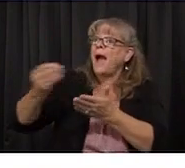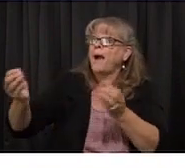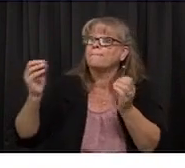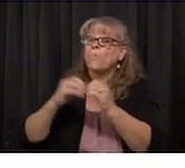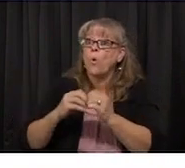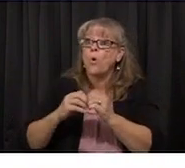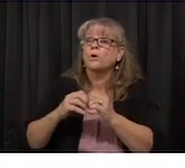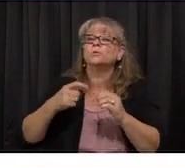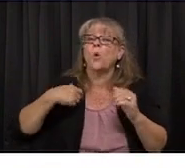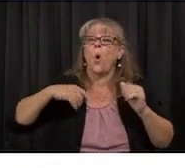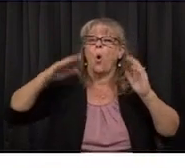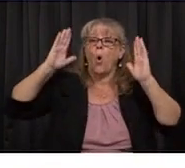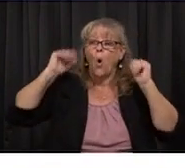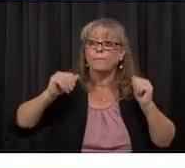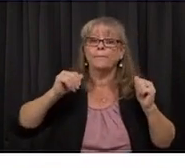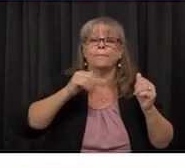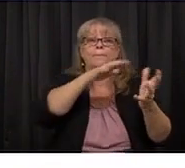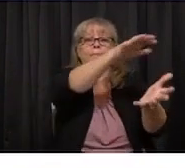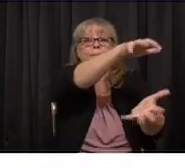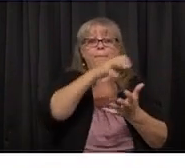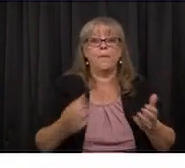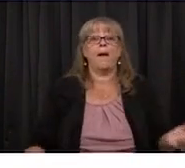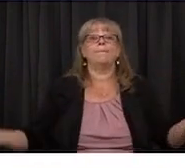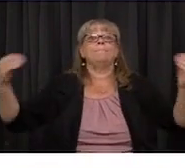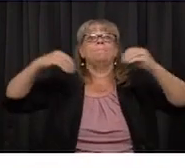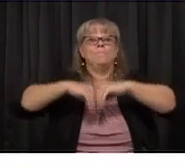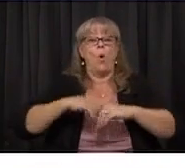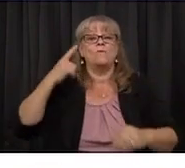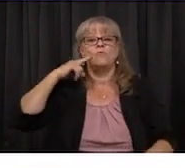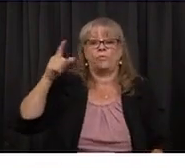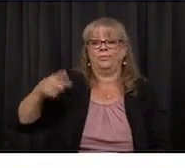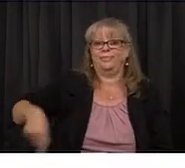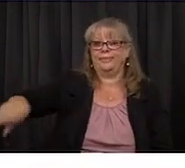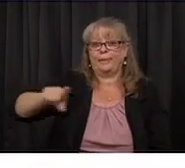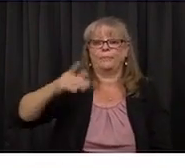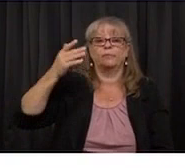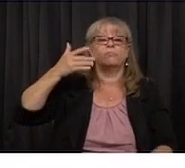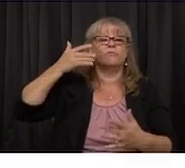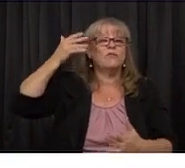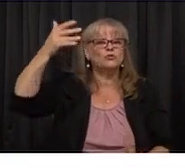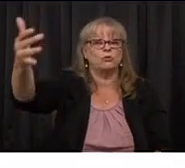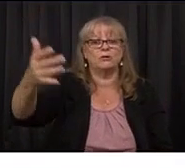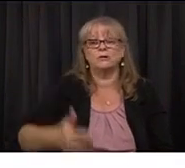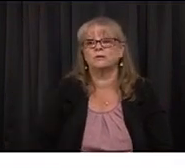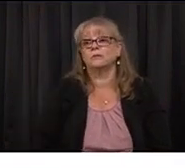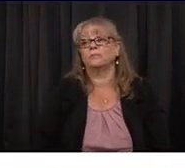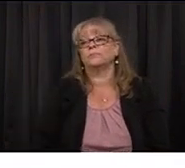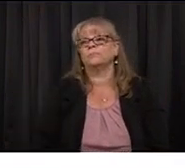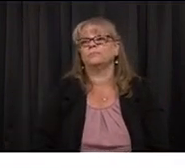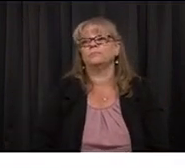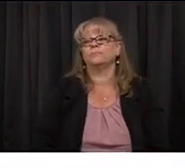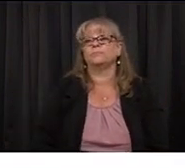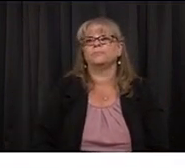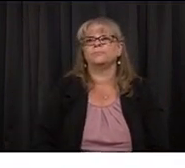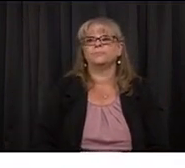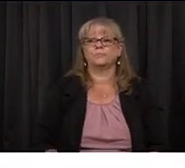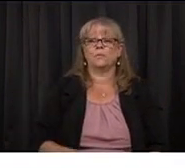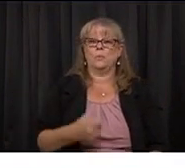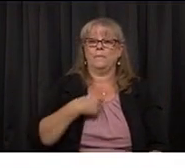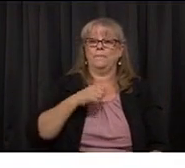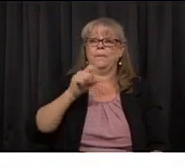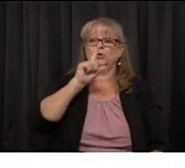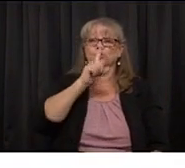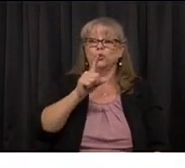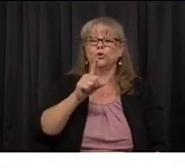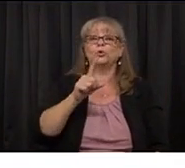supply other frontline workers with additional personal protection equipment, while making sure that we have enough on hand for our medical